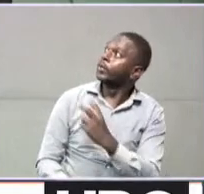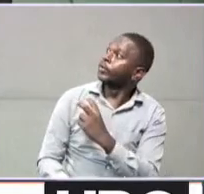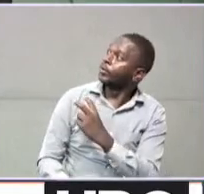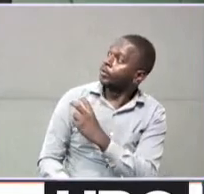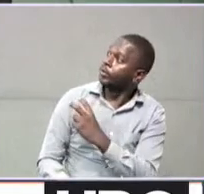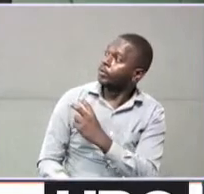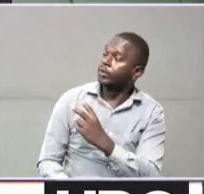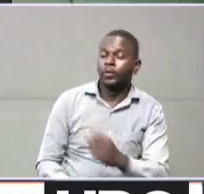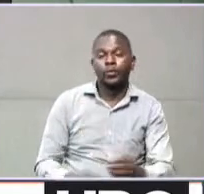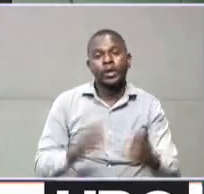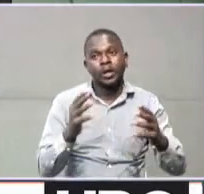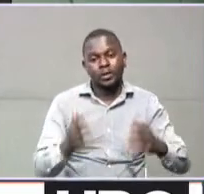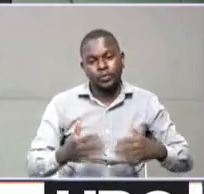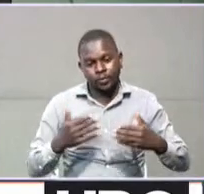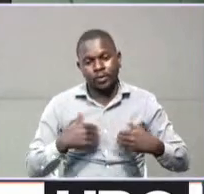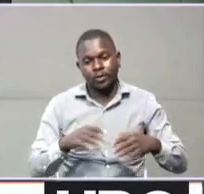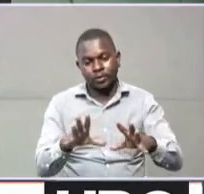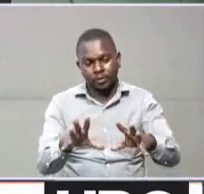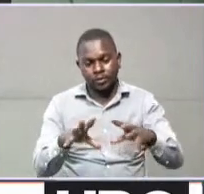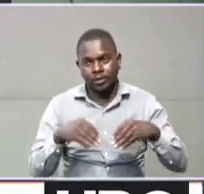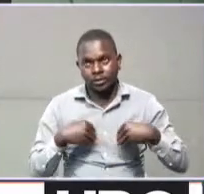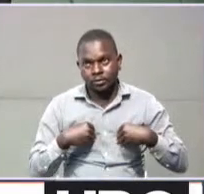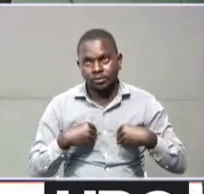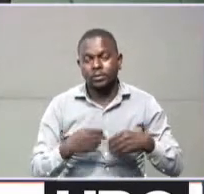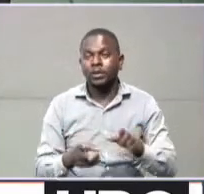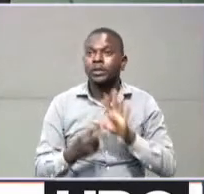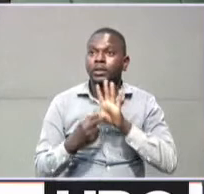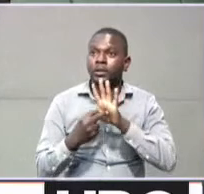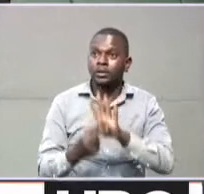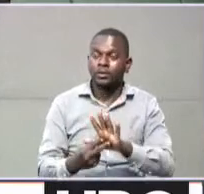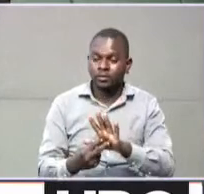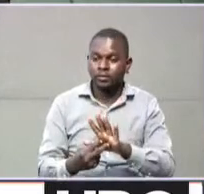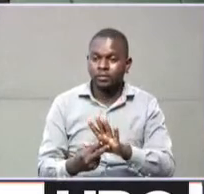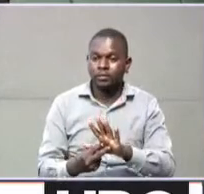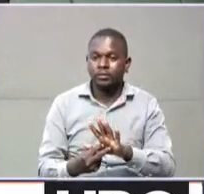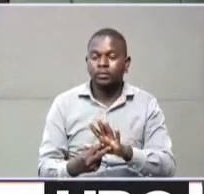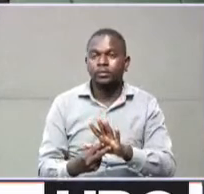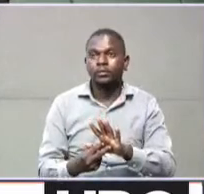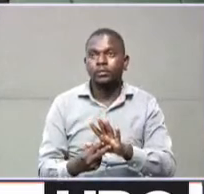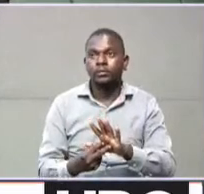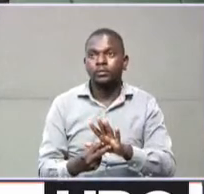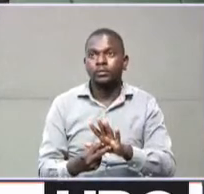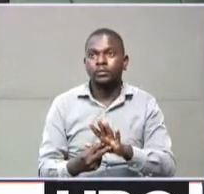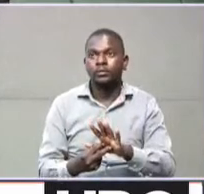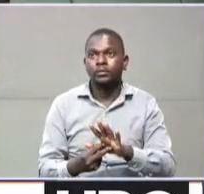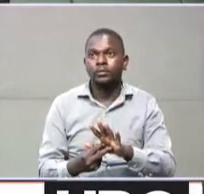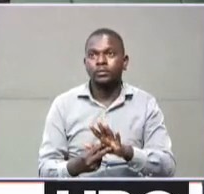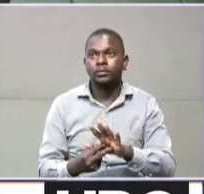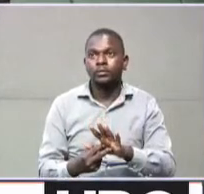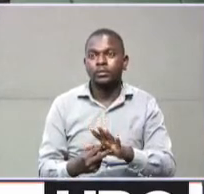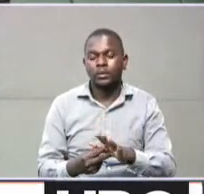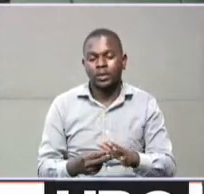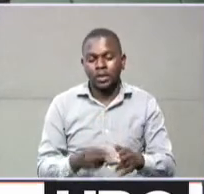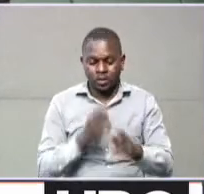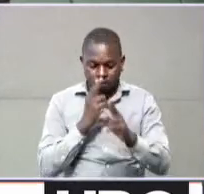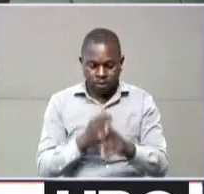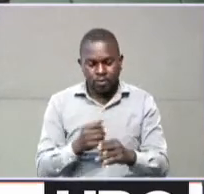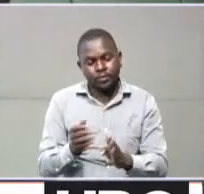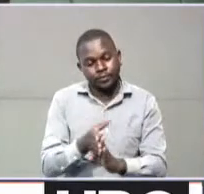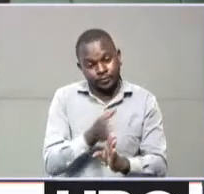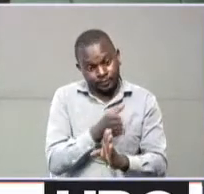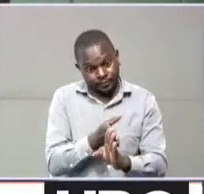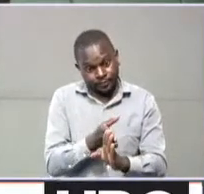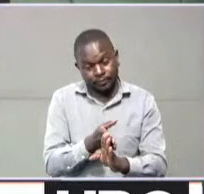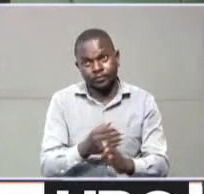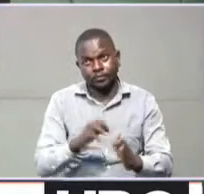we are delighted that you accepted to introduce them as such but honestly let me guide you